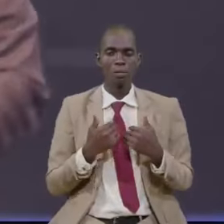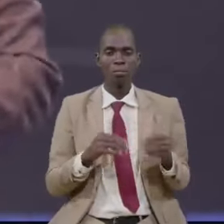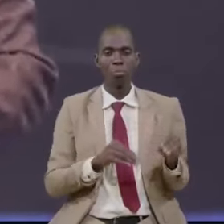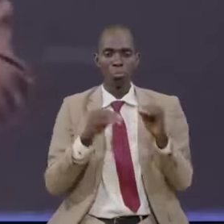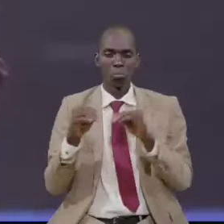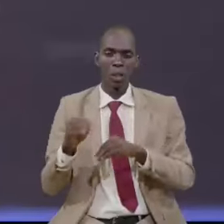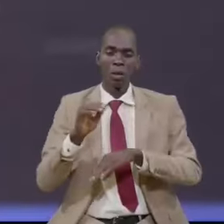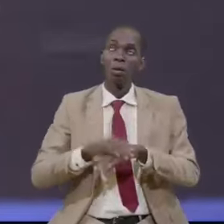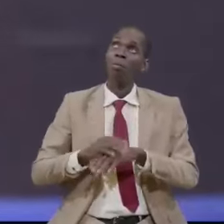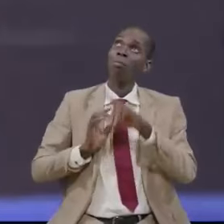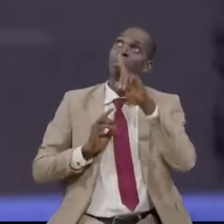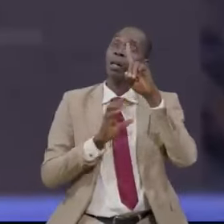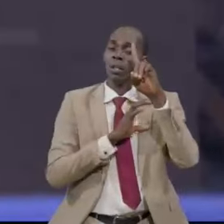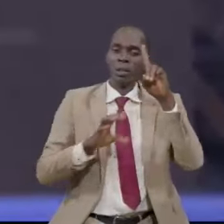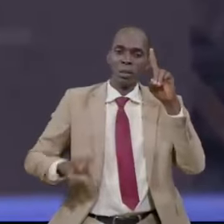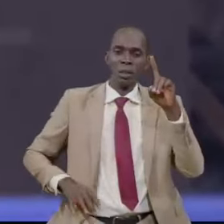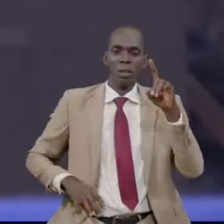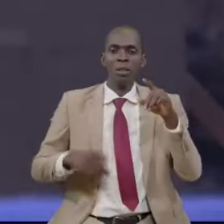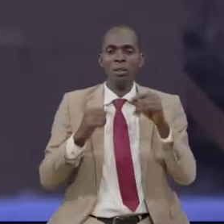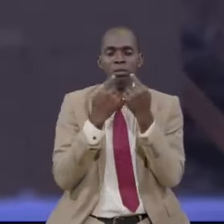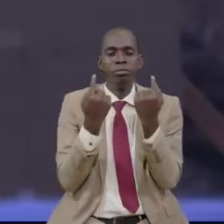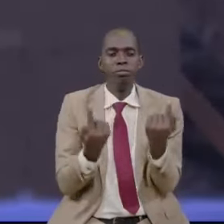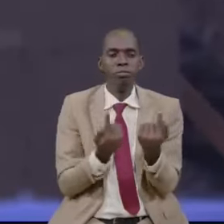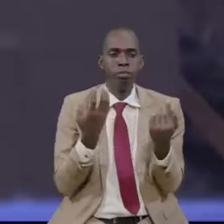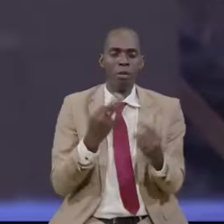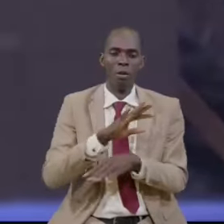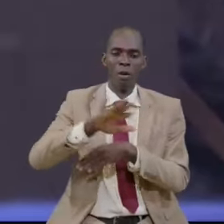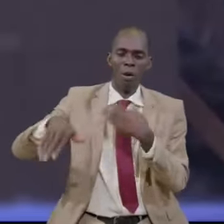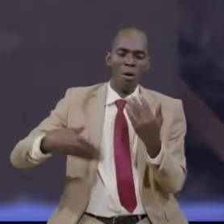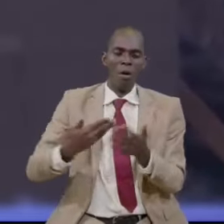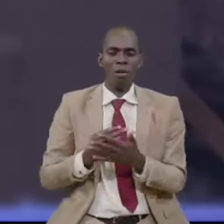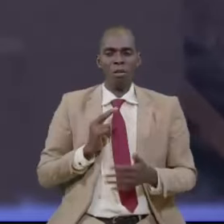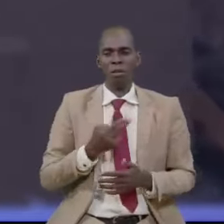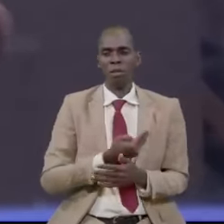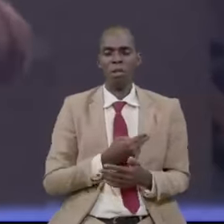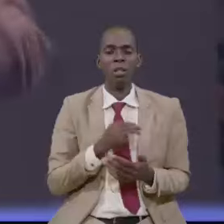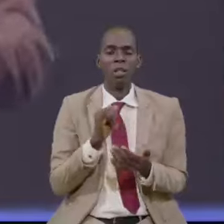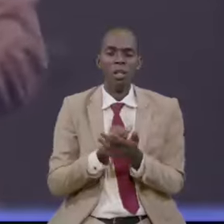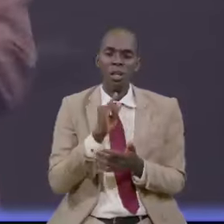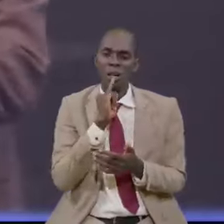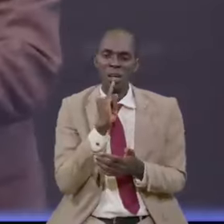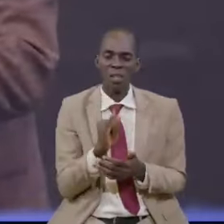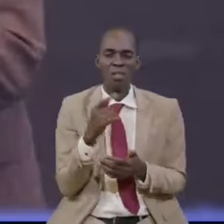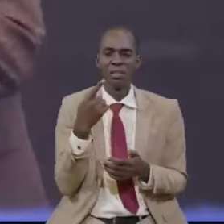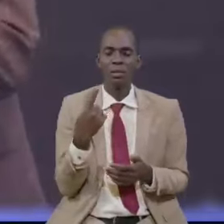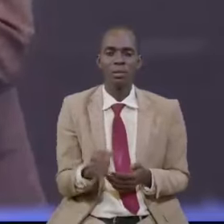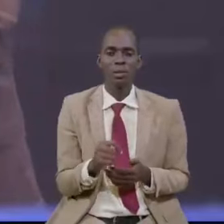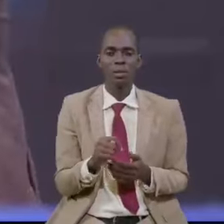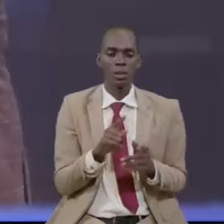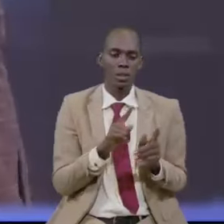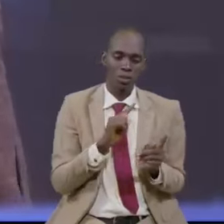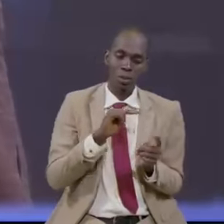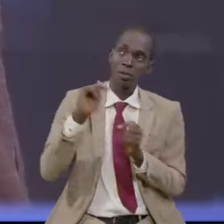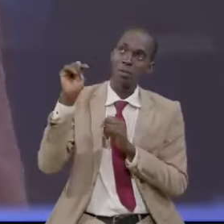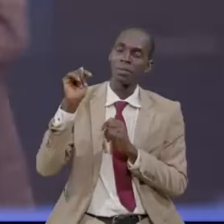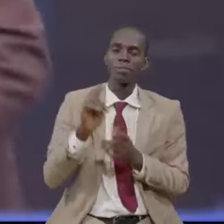the iniquity of us all. That's the transfer. The Lord has